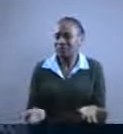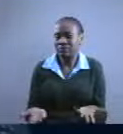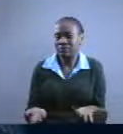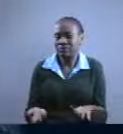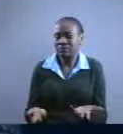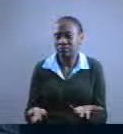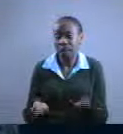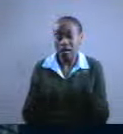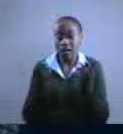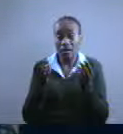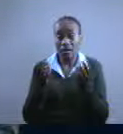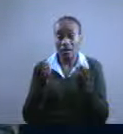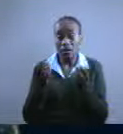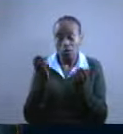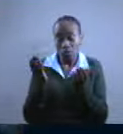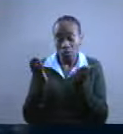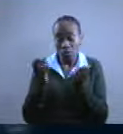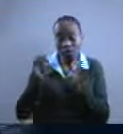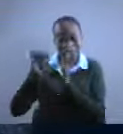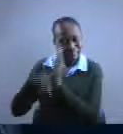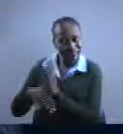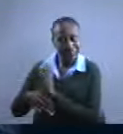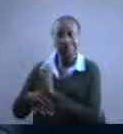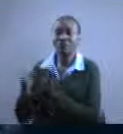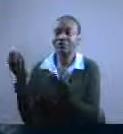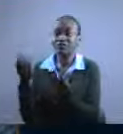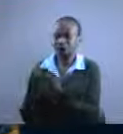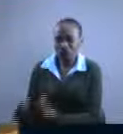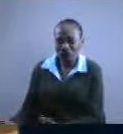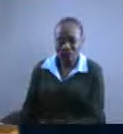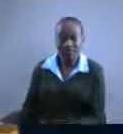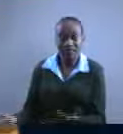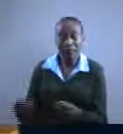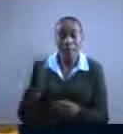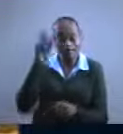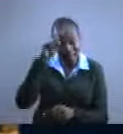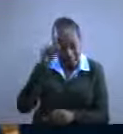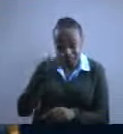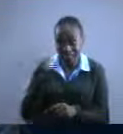for people with disabilities who are black in this country.